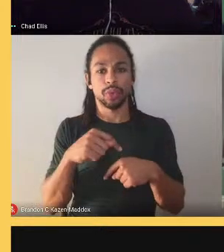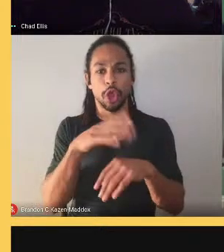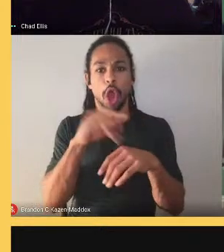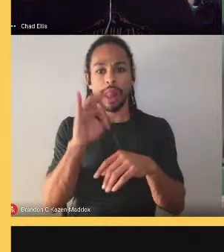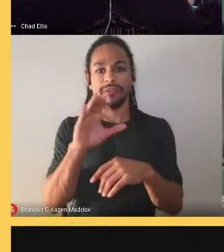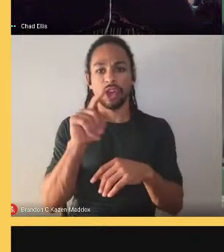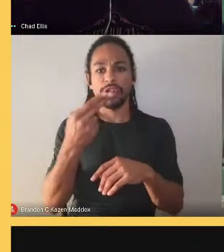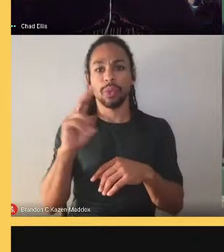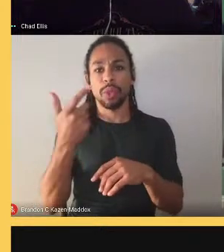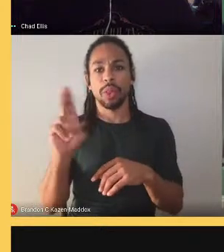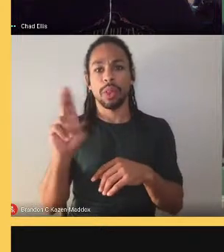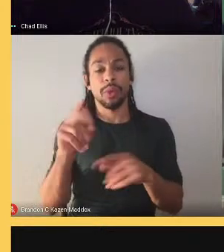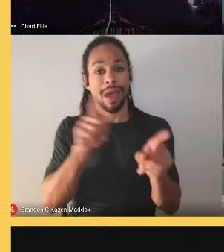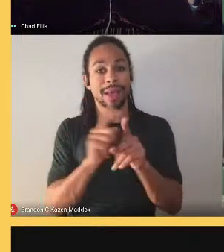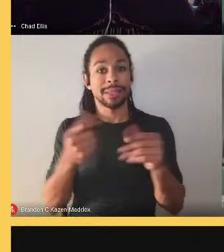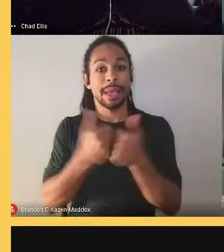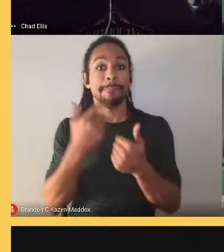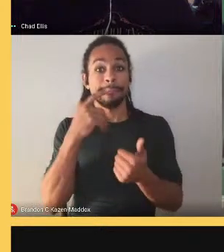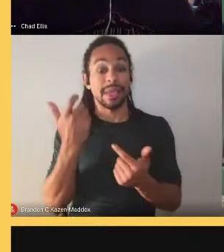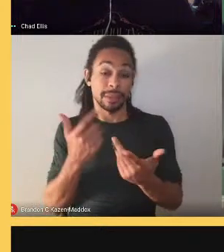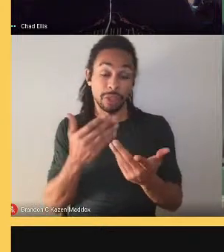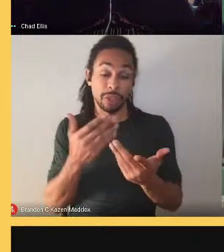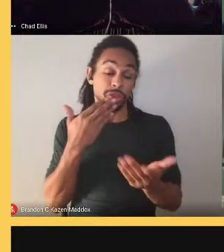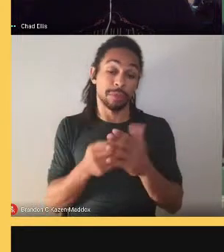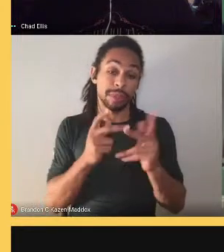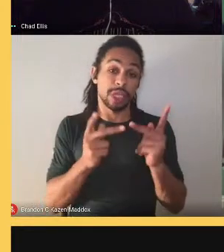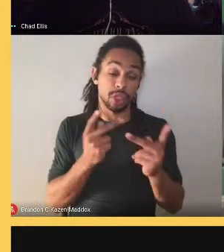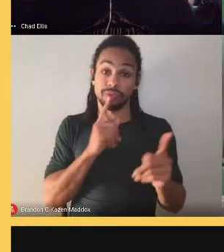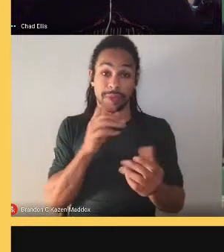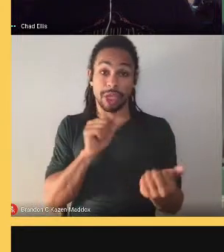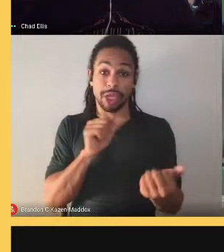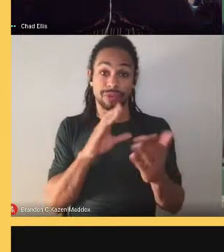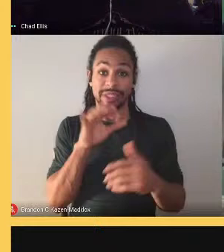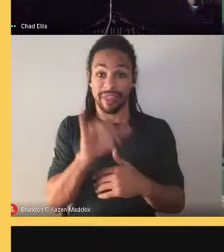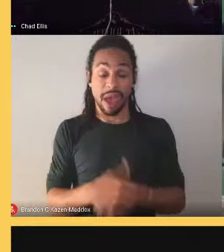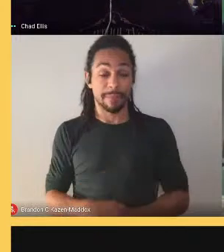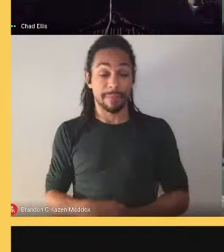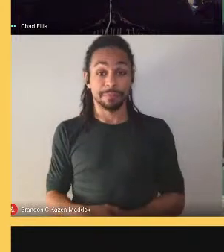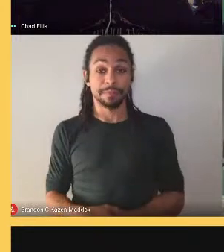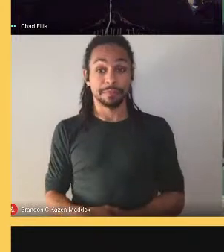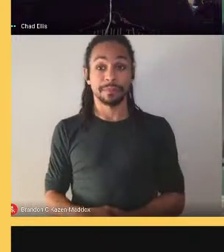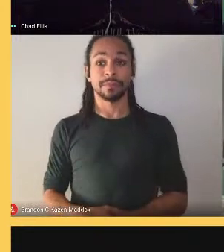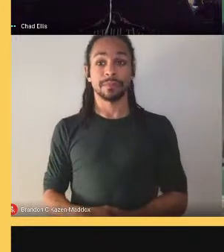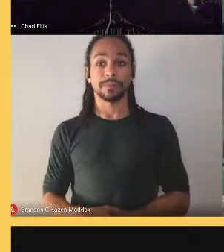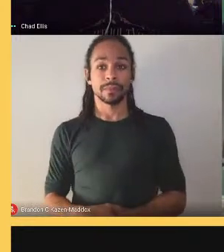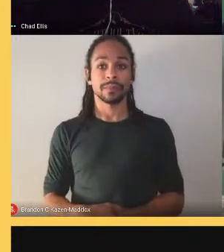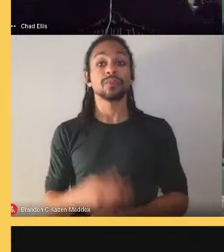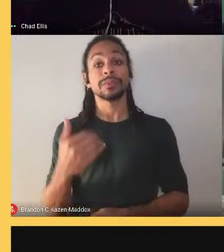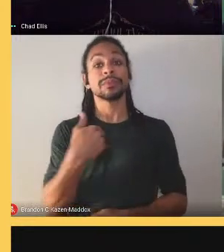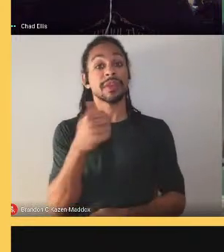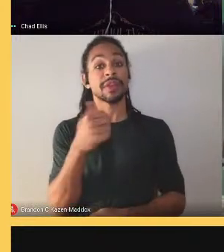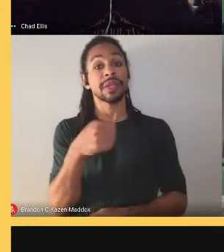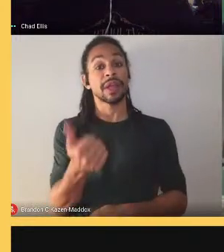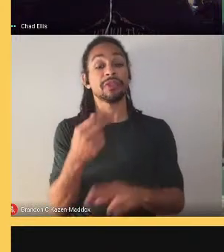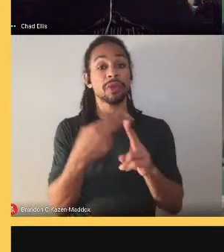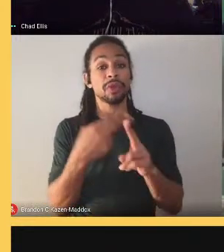positioned to address that. So you've got things like that. There's another one that's the Sassoon Files that takes place